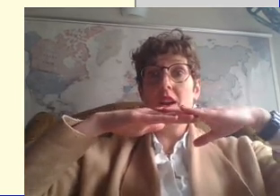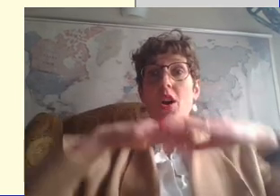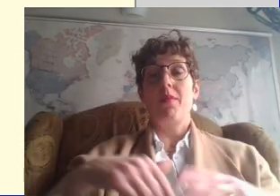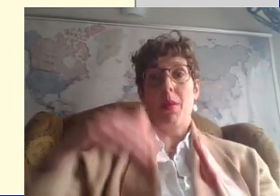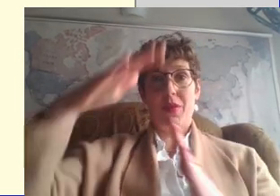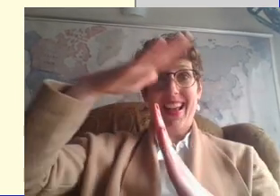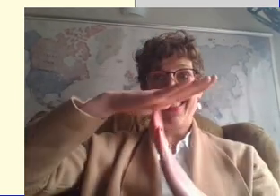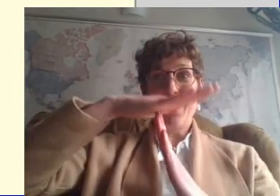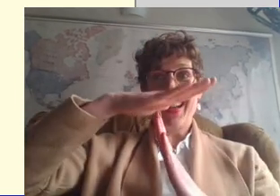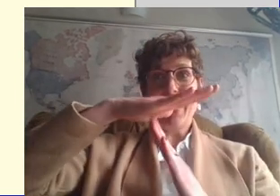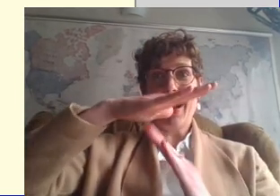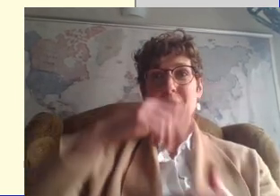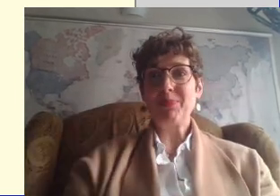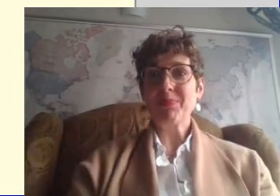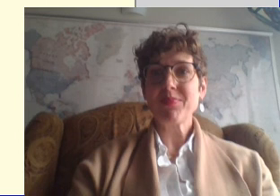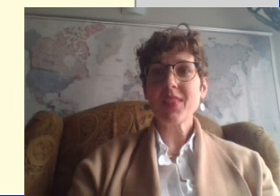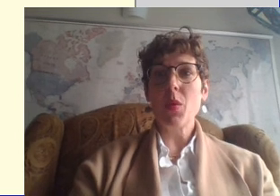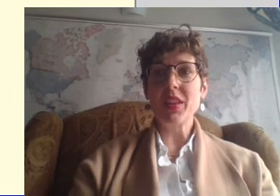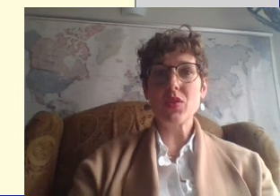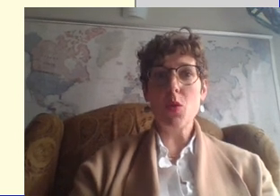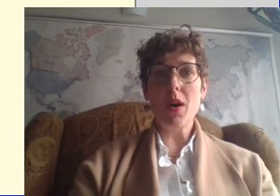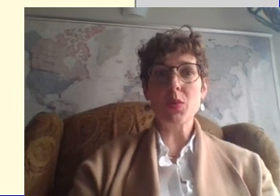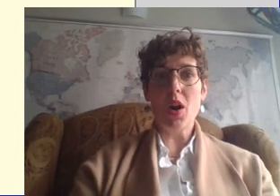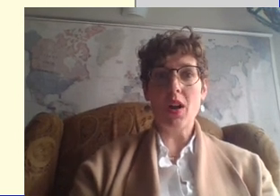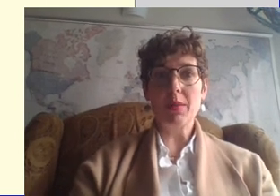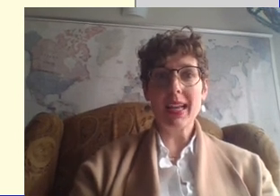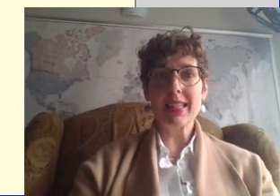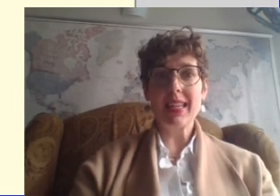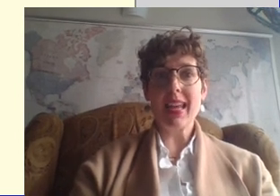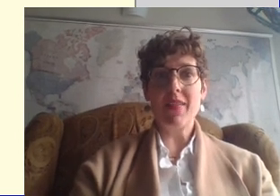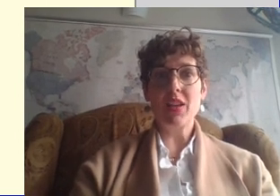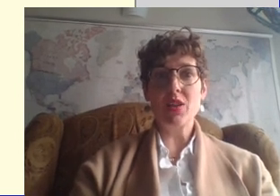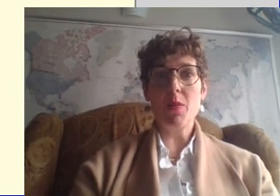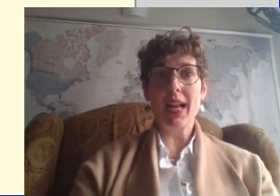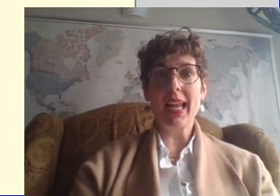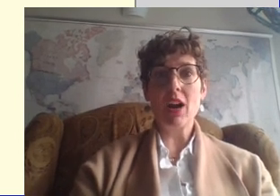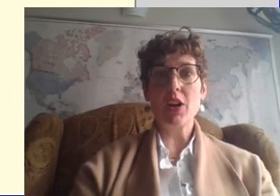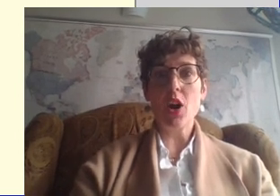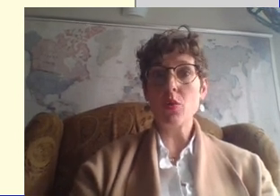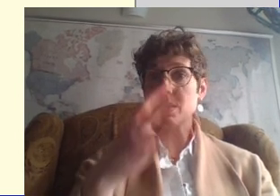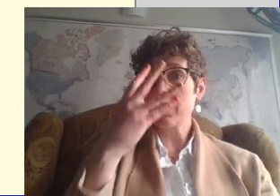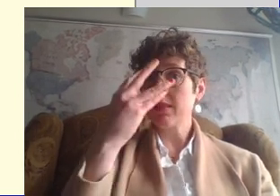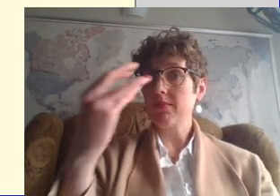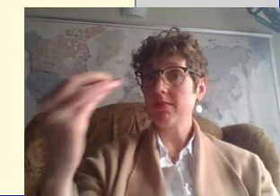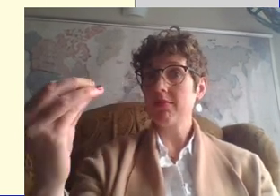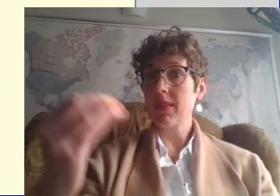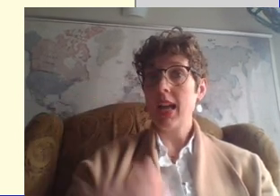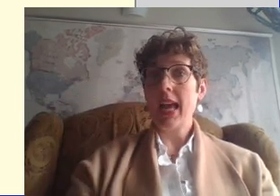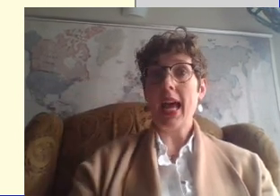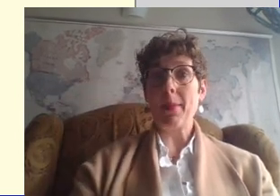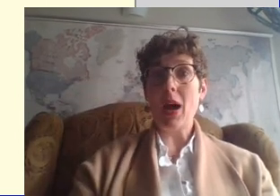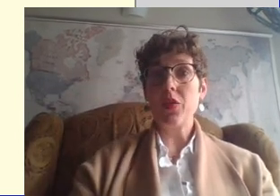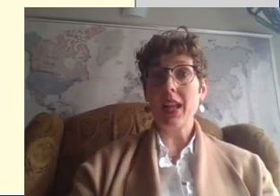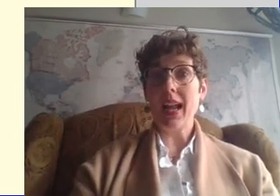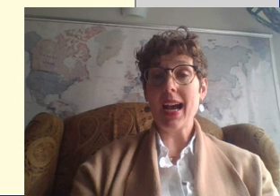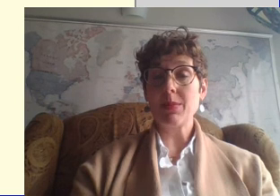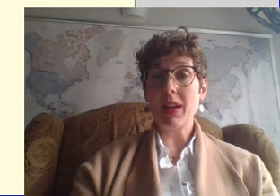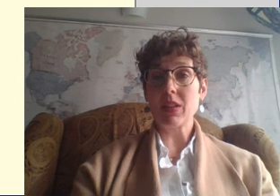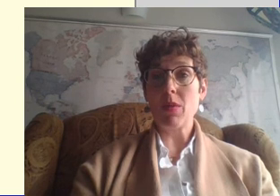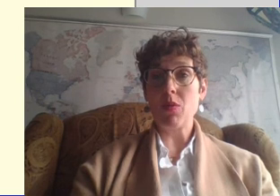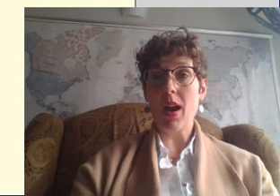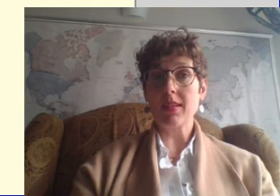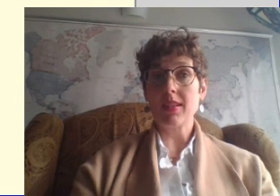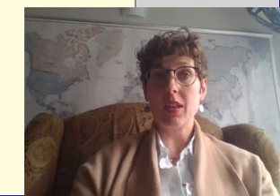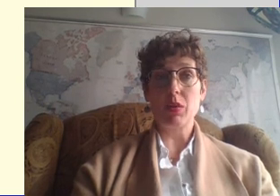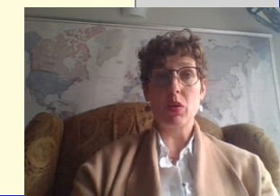other. Remember that? Hear that top? When the snowballs were all in place, he gave the snowman a carrot nose and a mouth and eyes